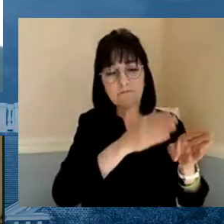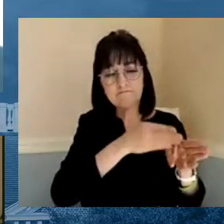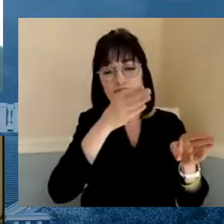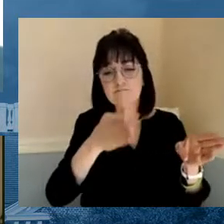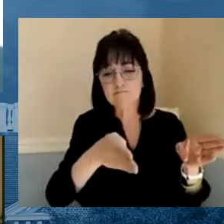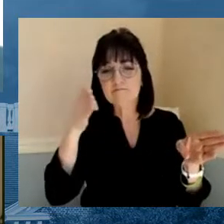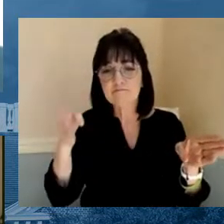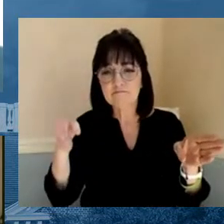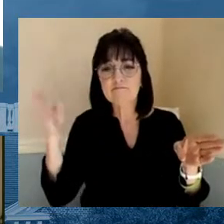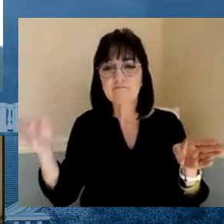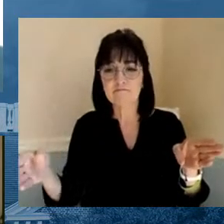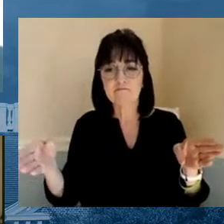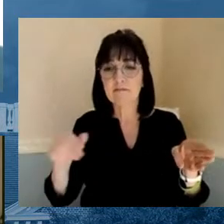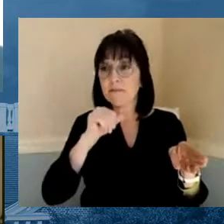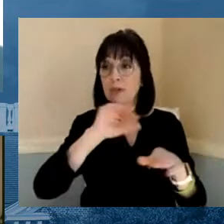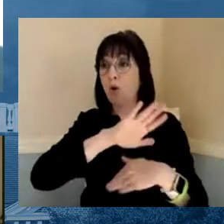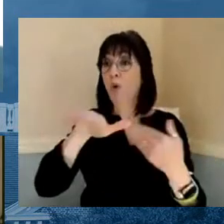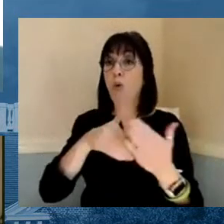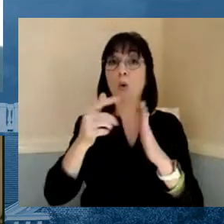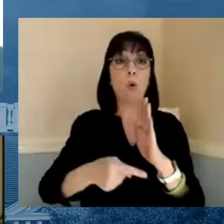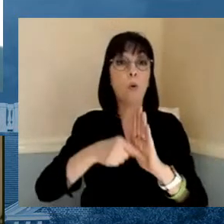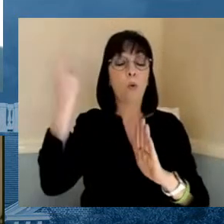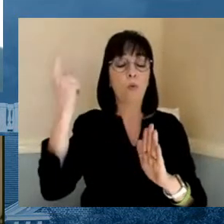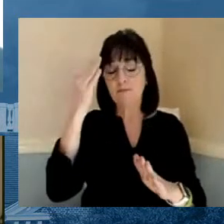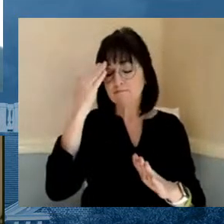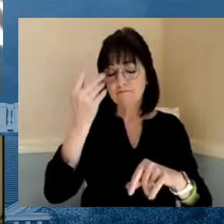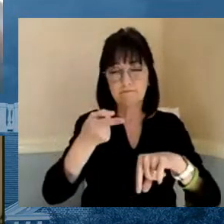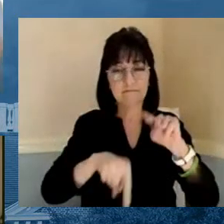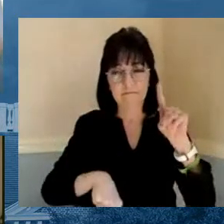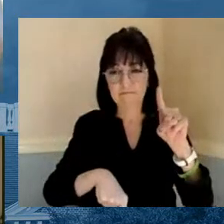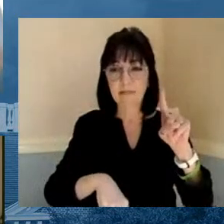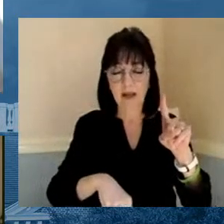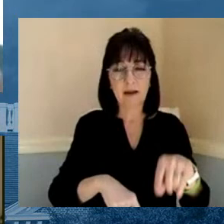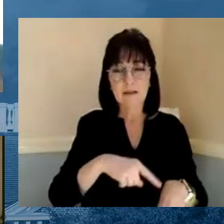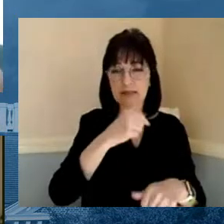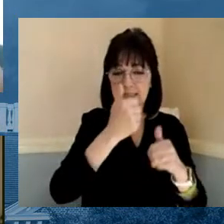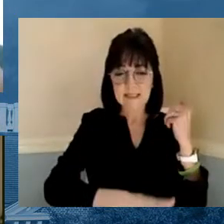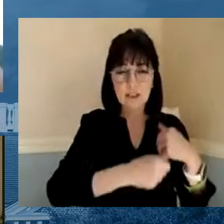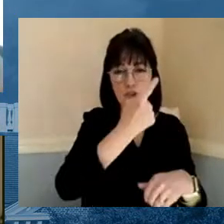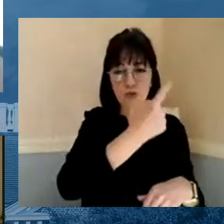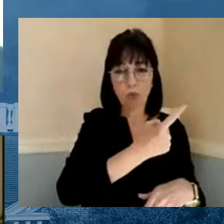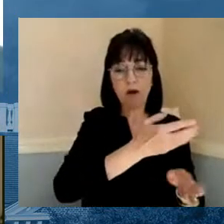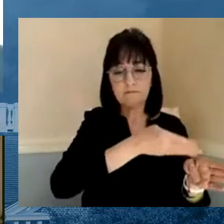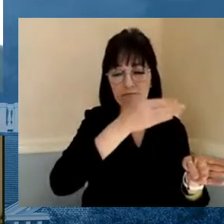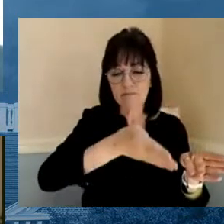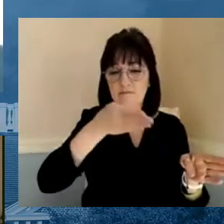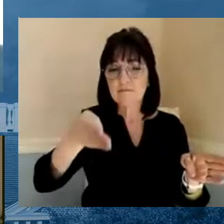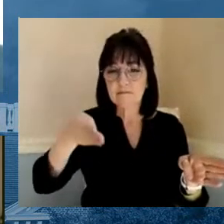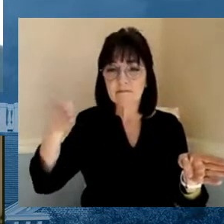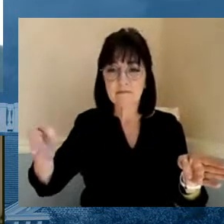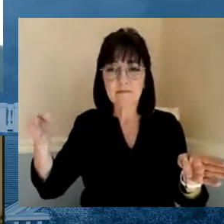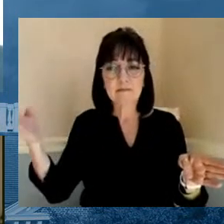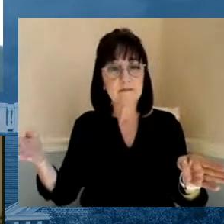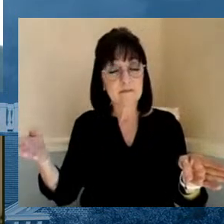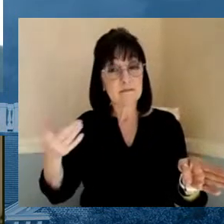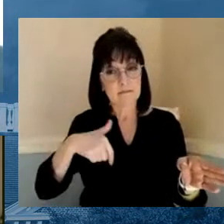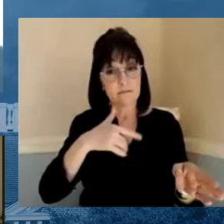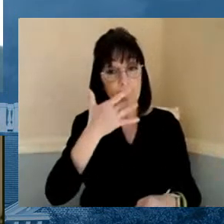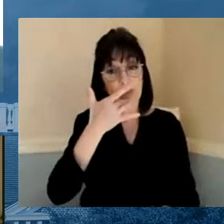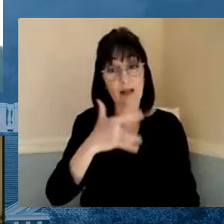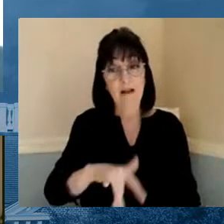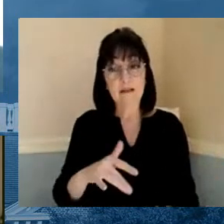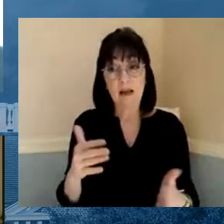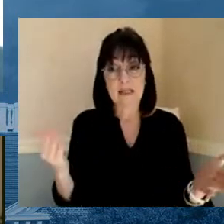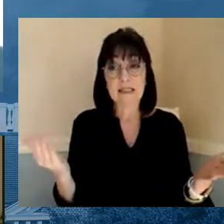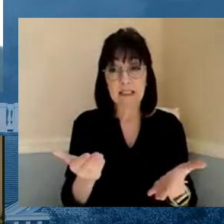programs doing just that, helping one person at a time be successful. We're fortunate as a very small state,